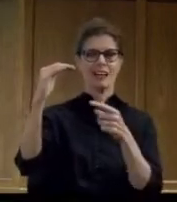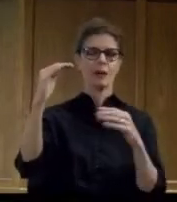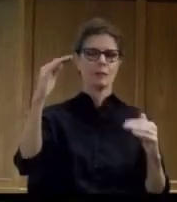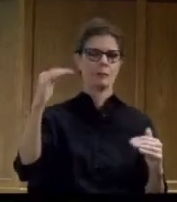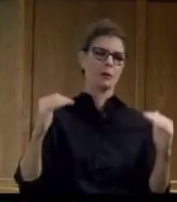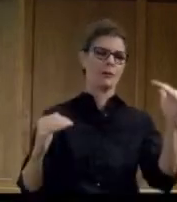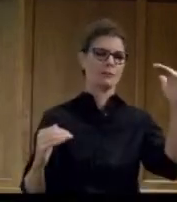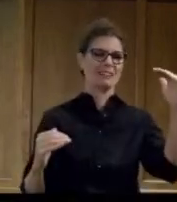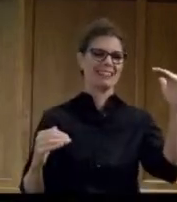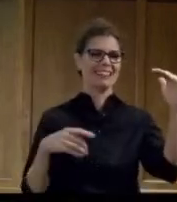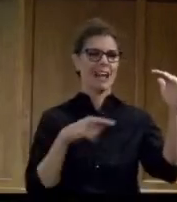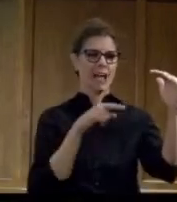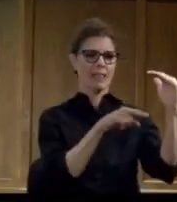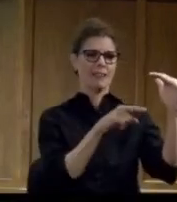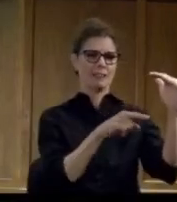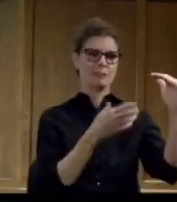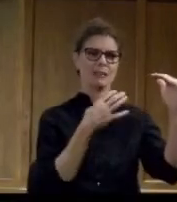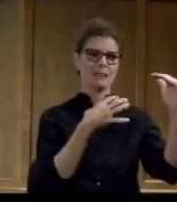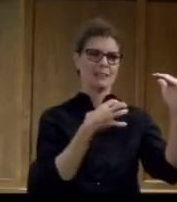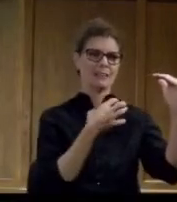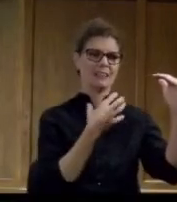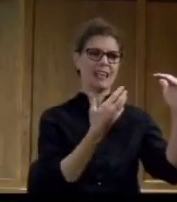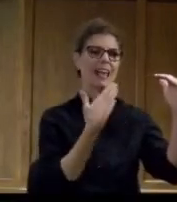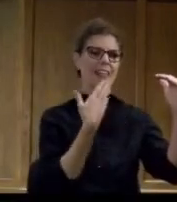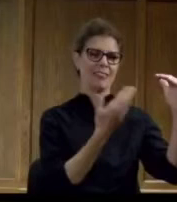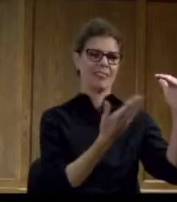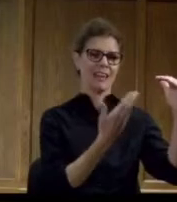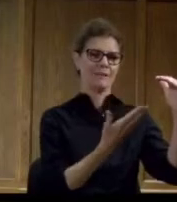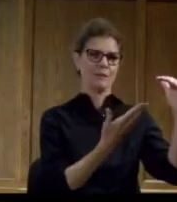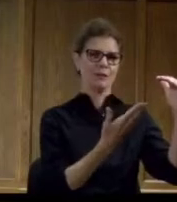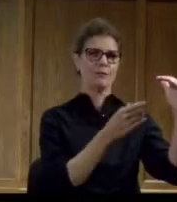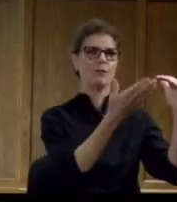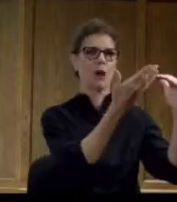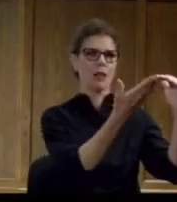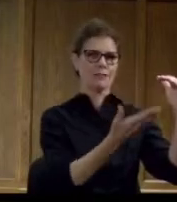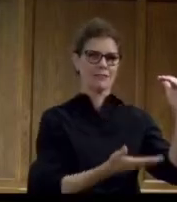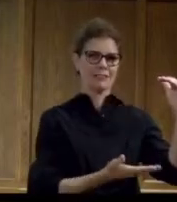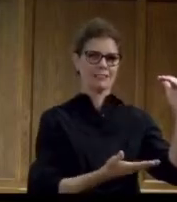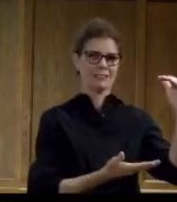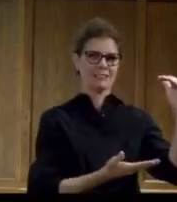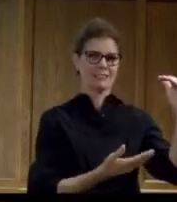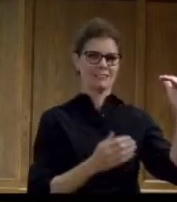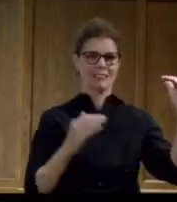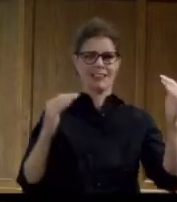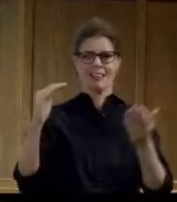of us spend our days complaining about the two things we don't have